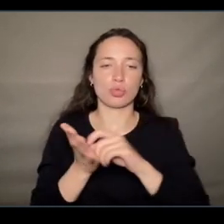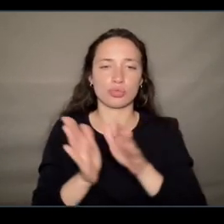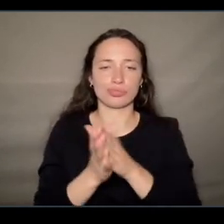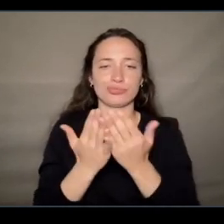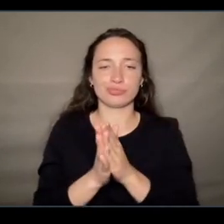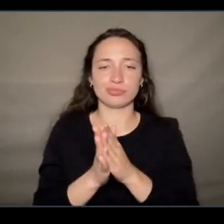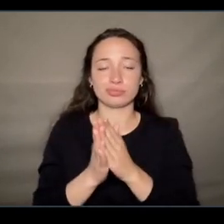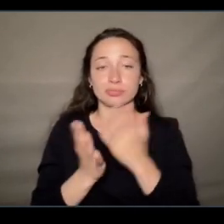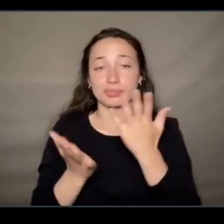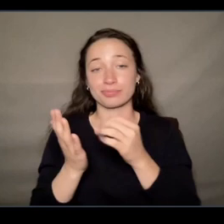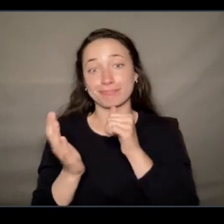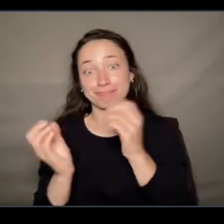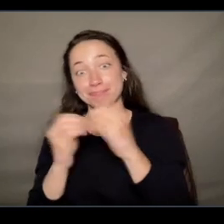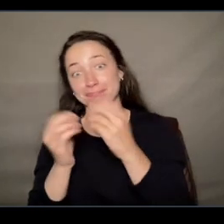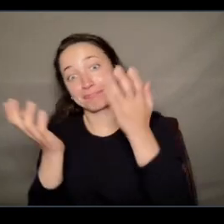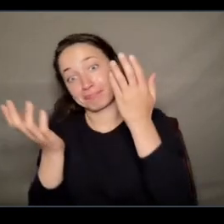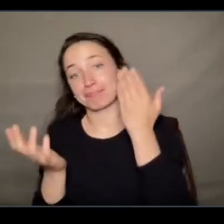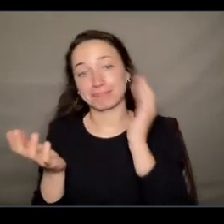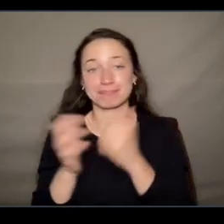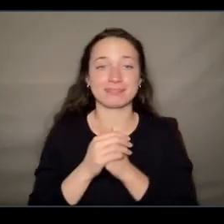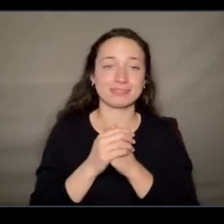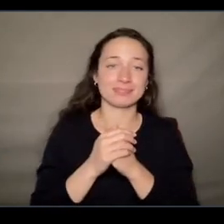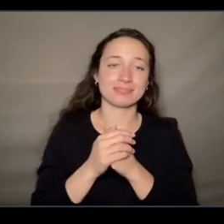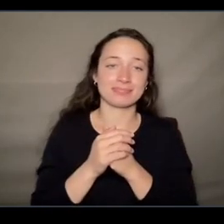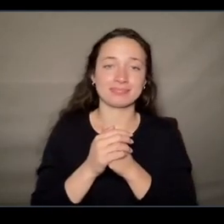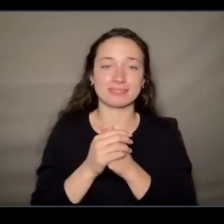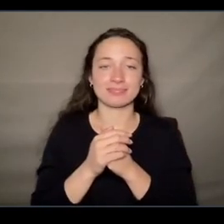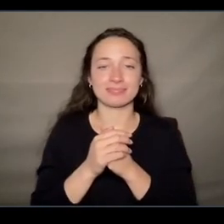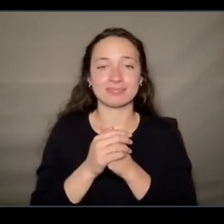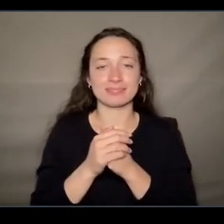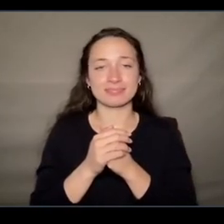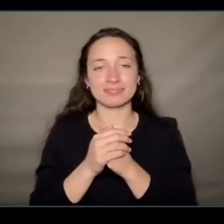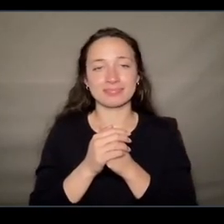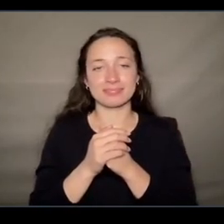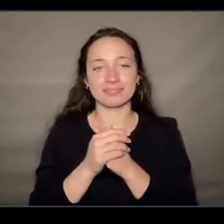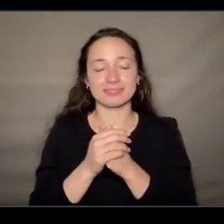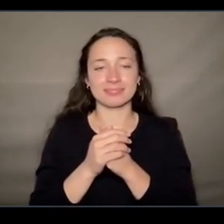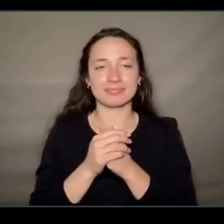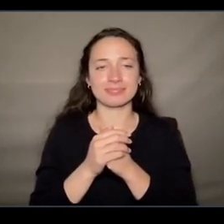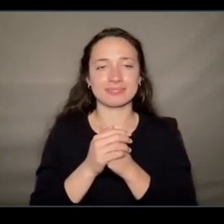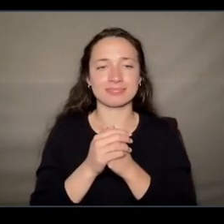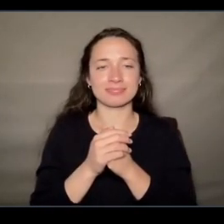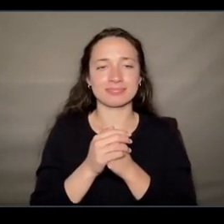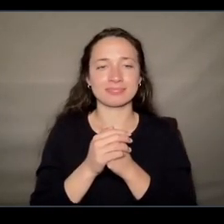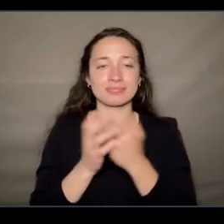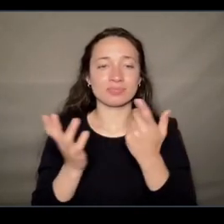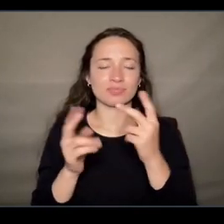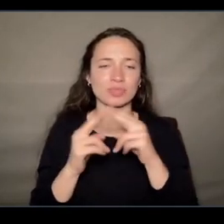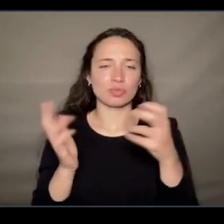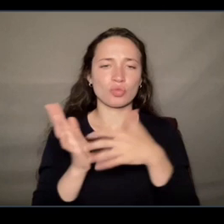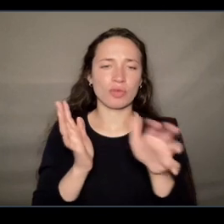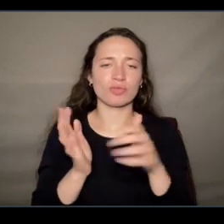I have usually at least one journal, if not more, going. And